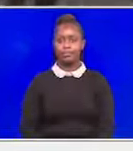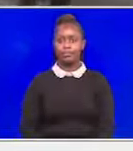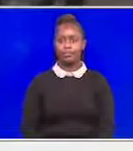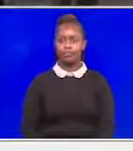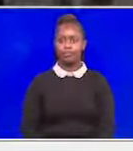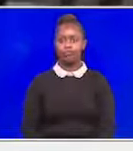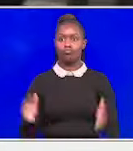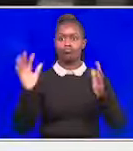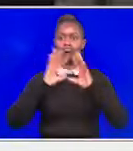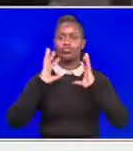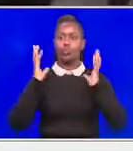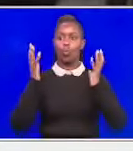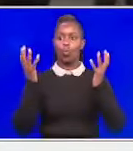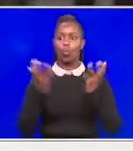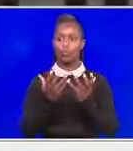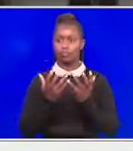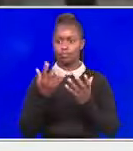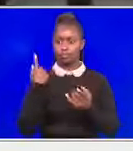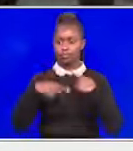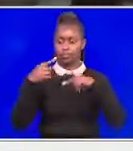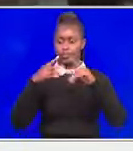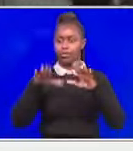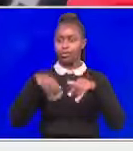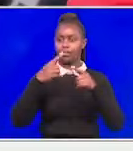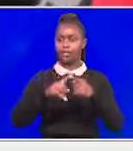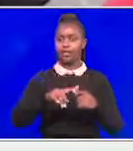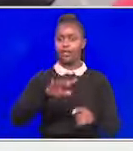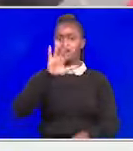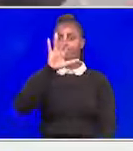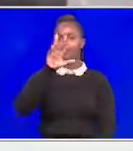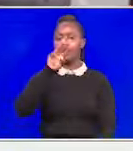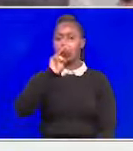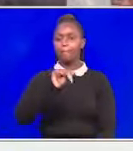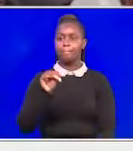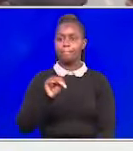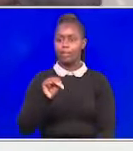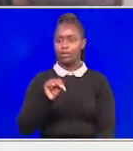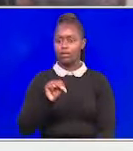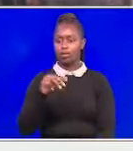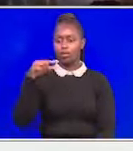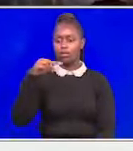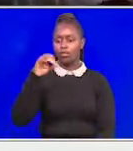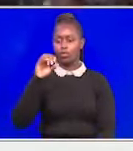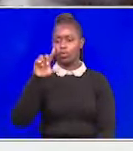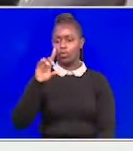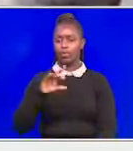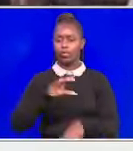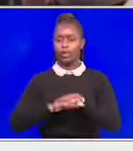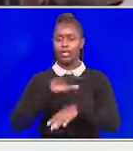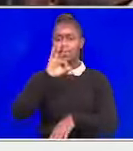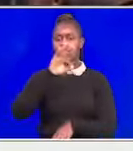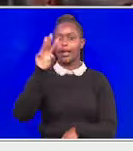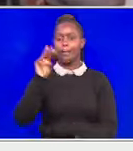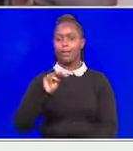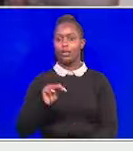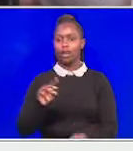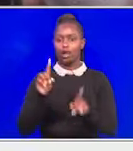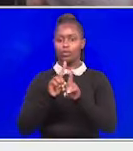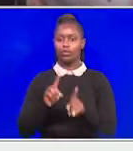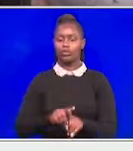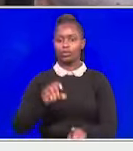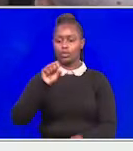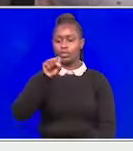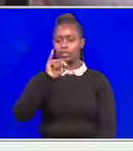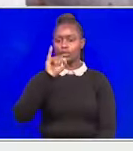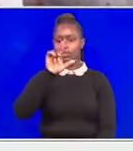World record breakers will be awarded with 5 million Kenya shillings. Gold medal winners will pocket 3 million, while silver and bronze medals